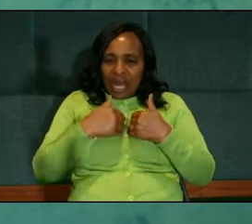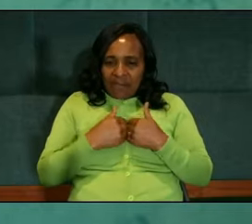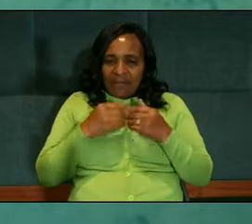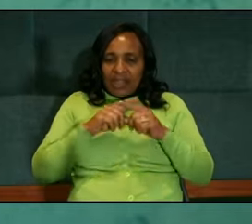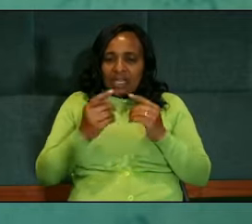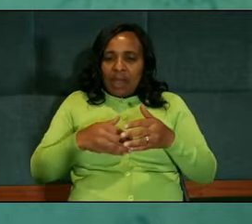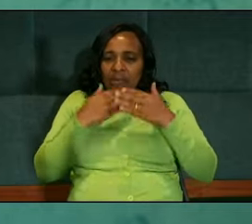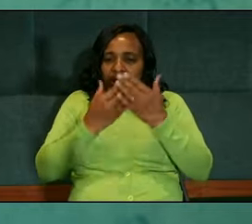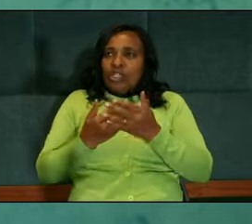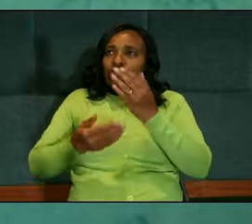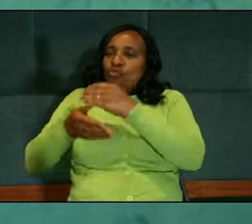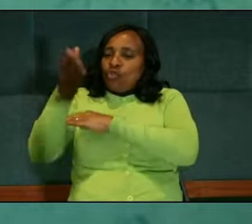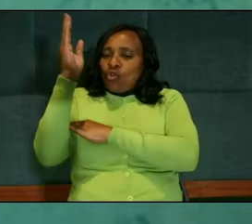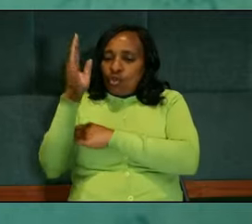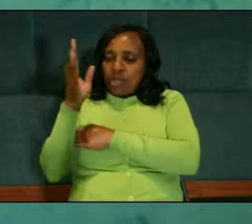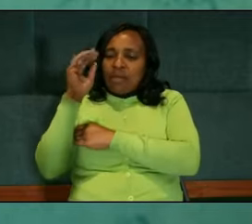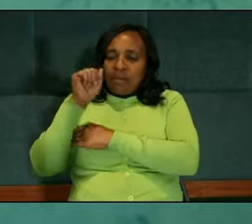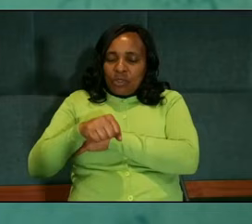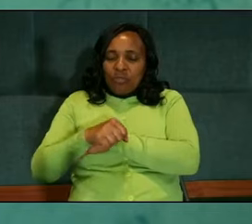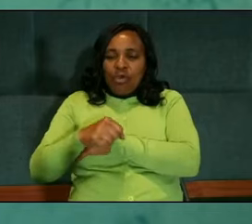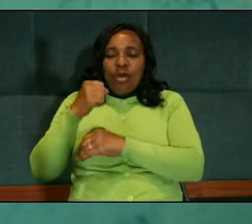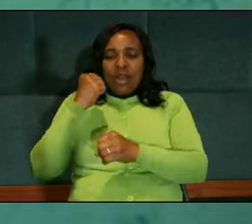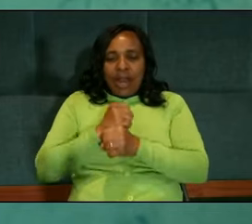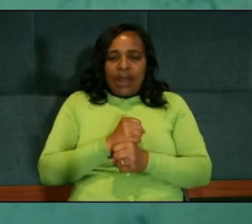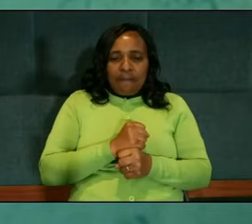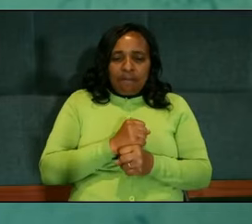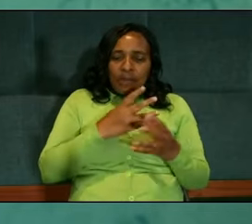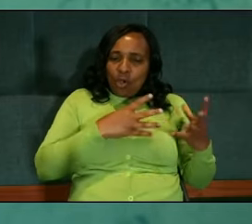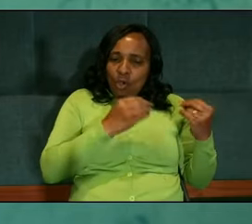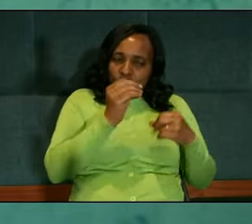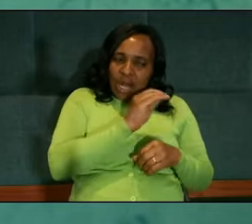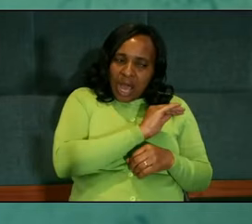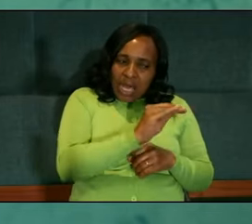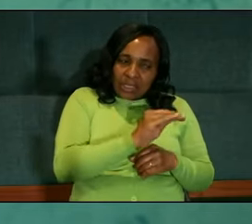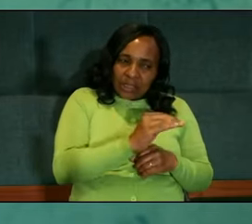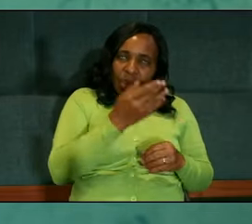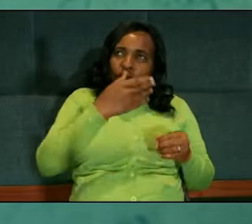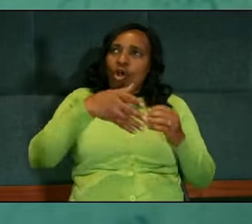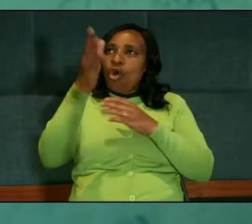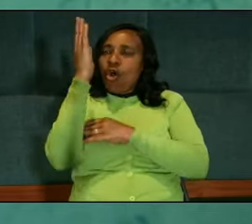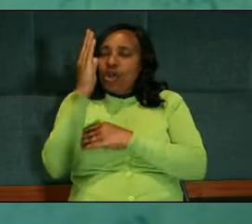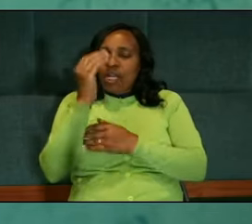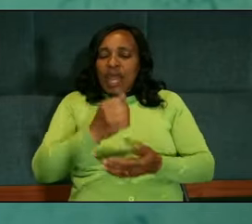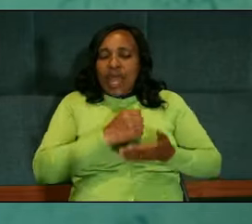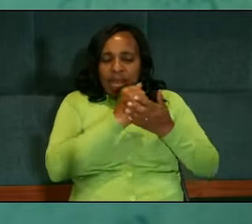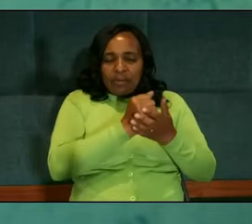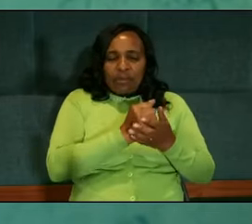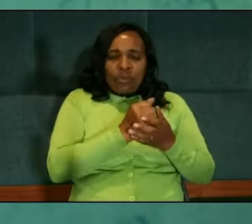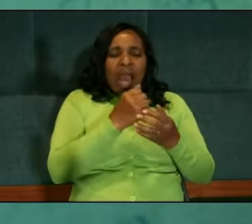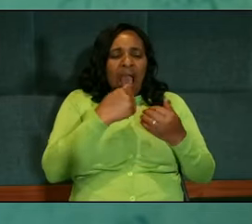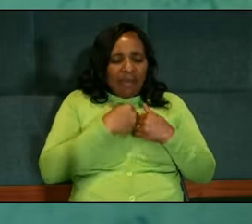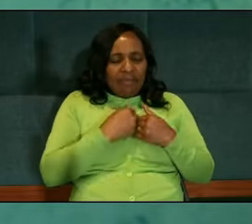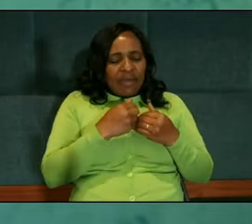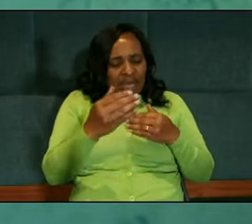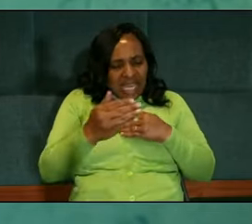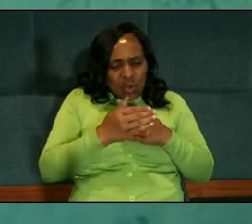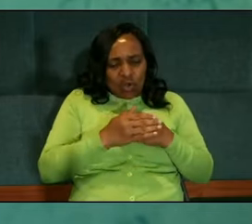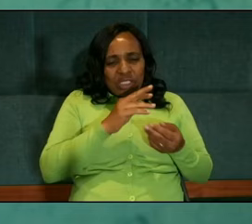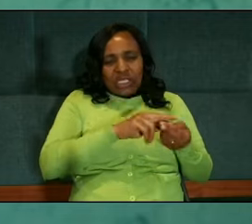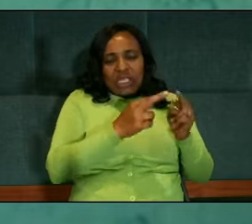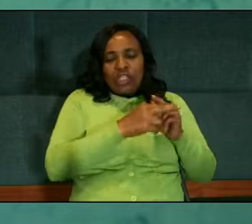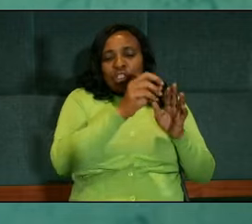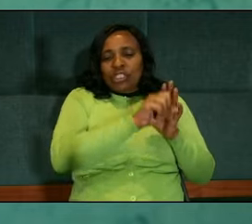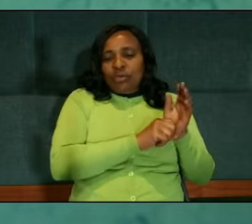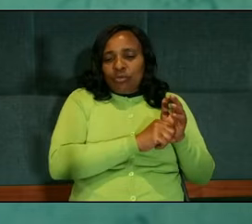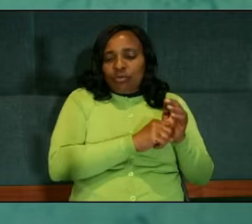it. So that's the first thing he should have done. He should have gone to ask God for help, and that is only by having a close relationship with God, which he did not